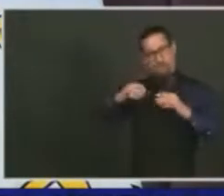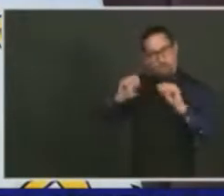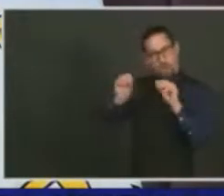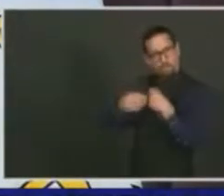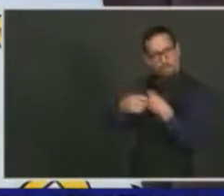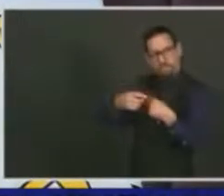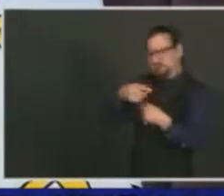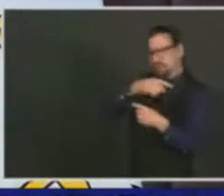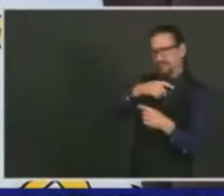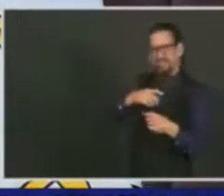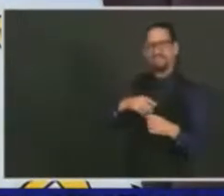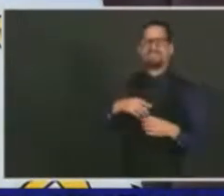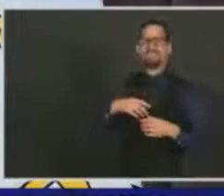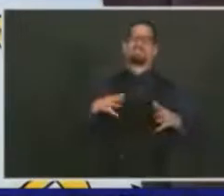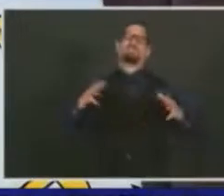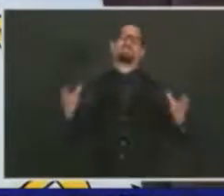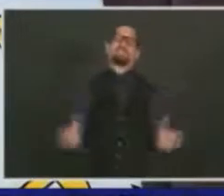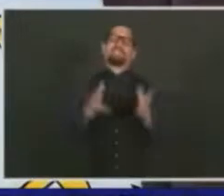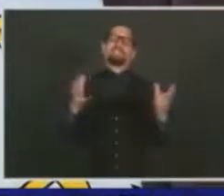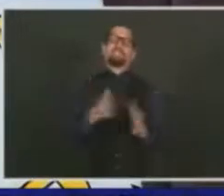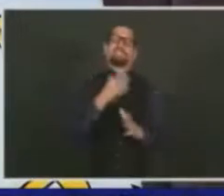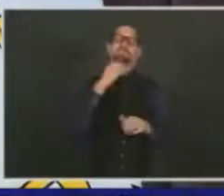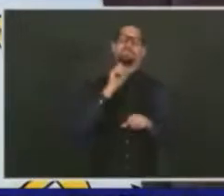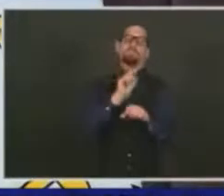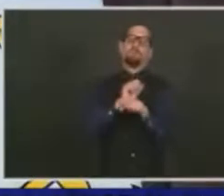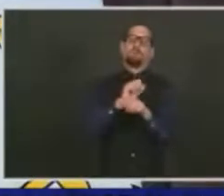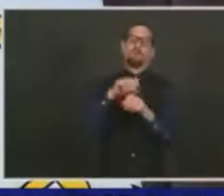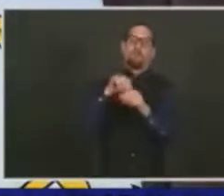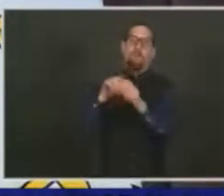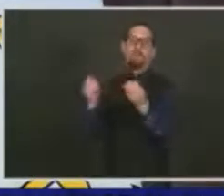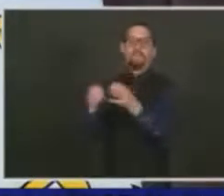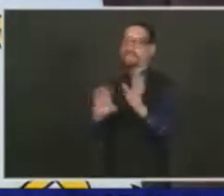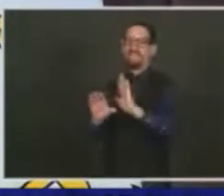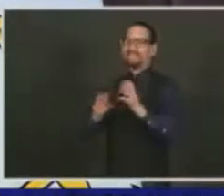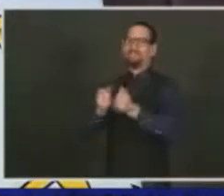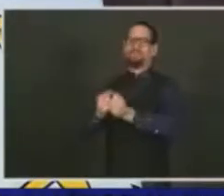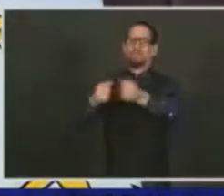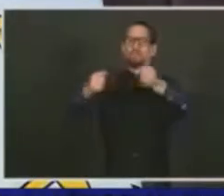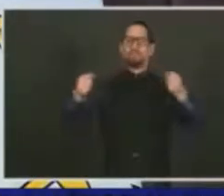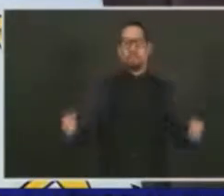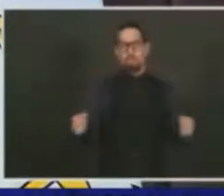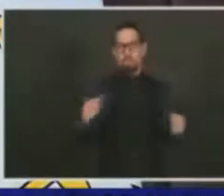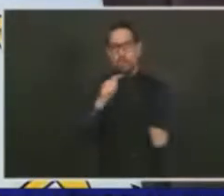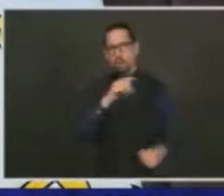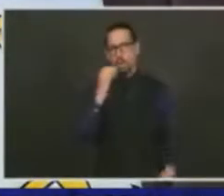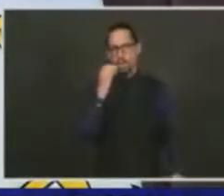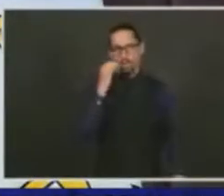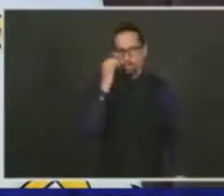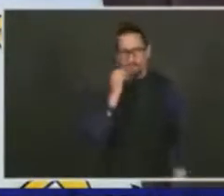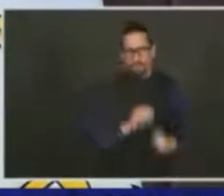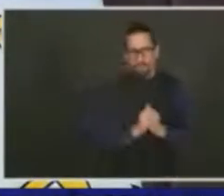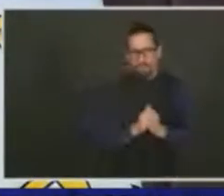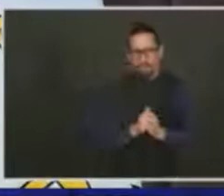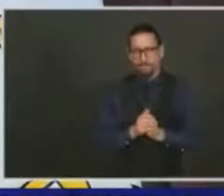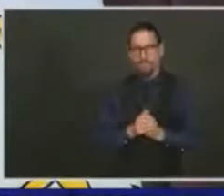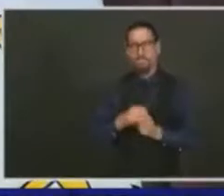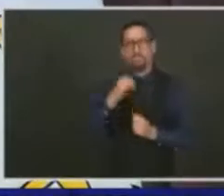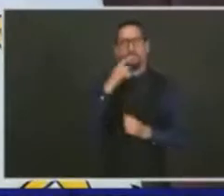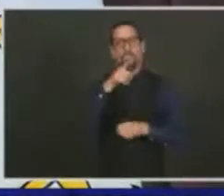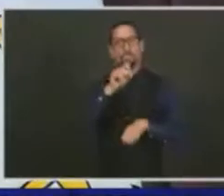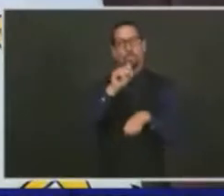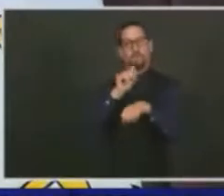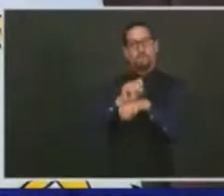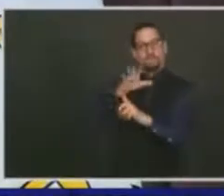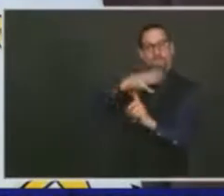remotely. Even in those work settings, the main concern or the main source of